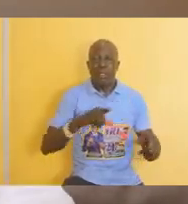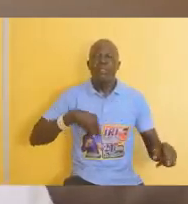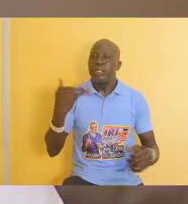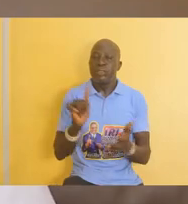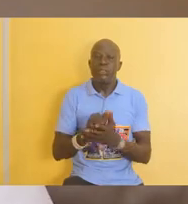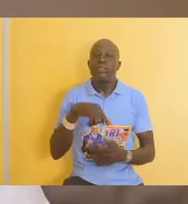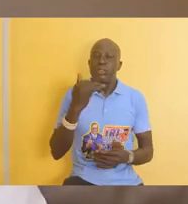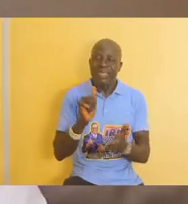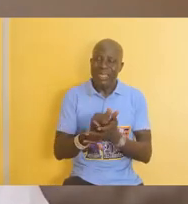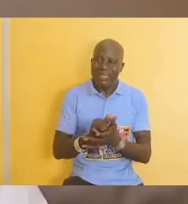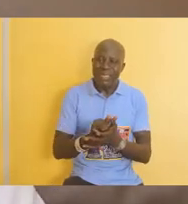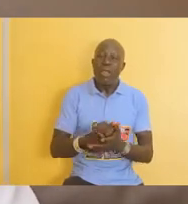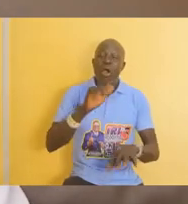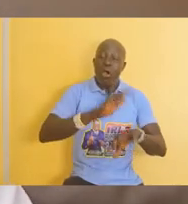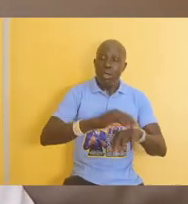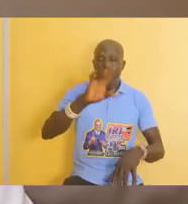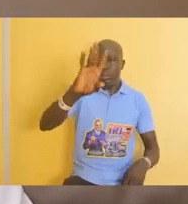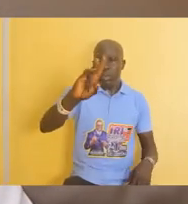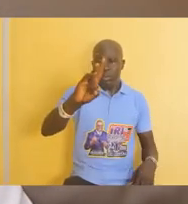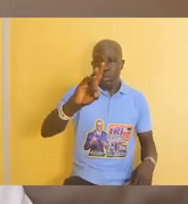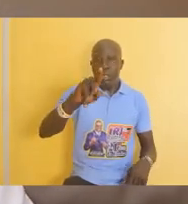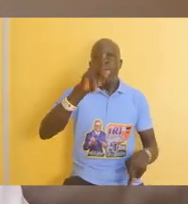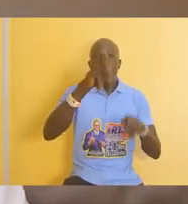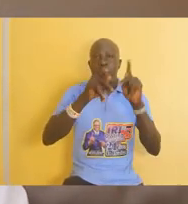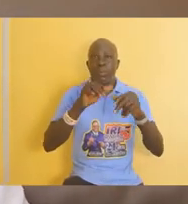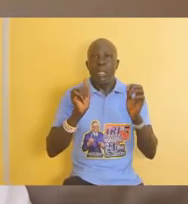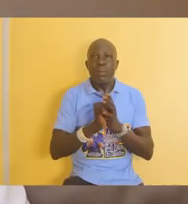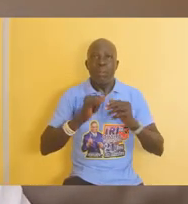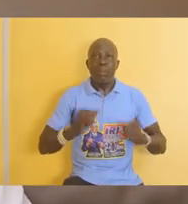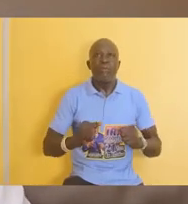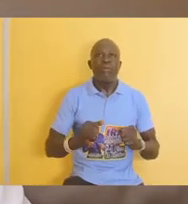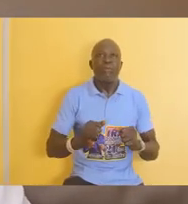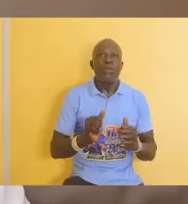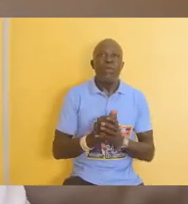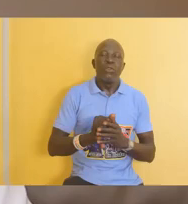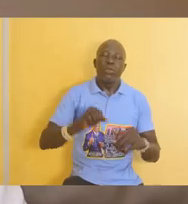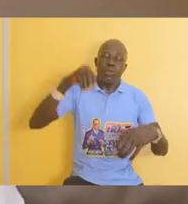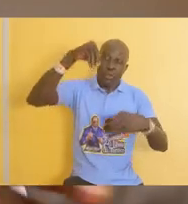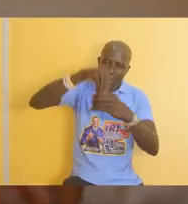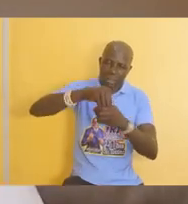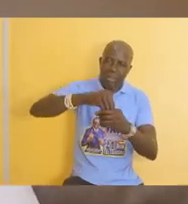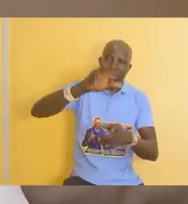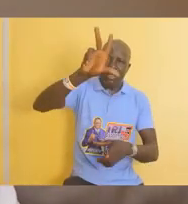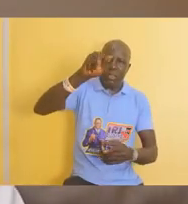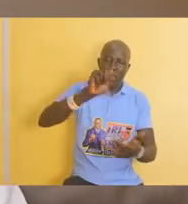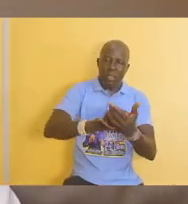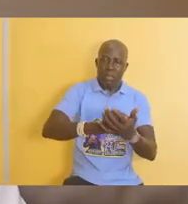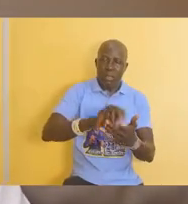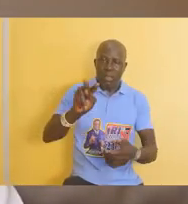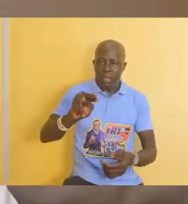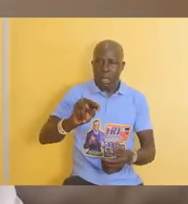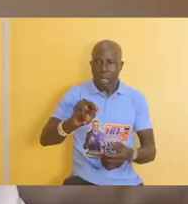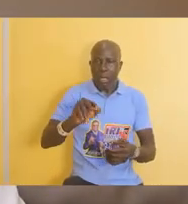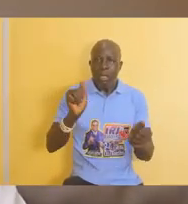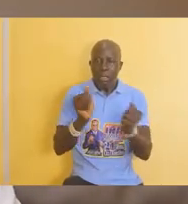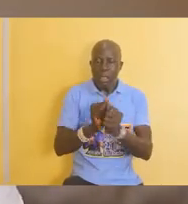jise lord told that it's 17 amon to ba ni agbara ka fi 3000 so see the you see with that 3000 era